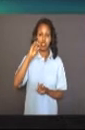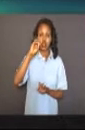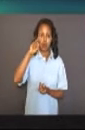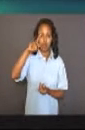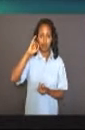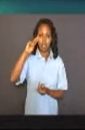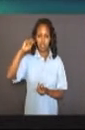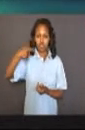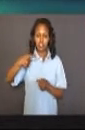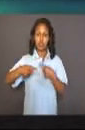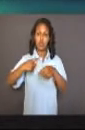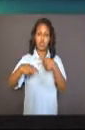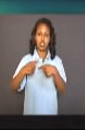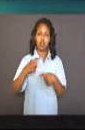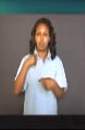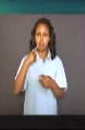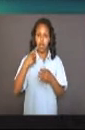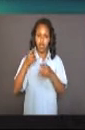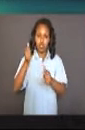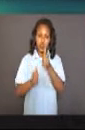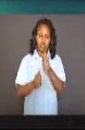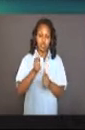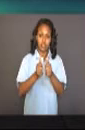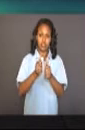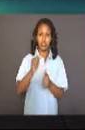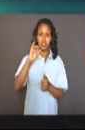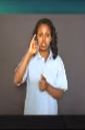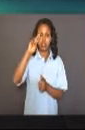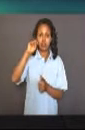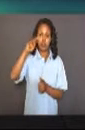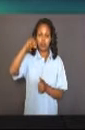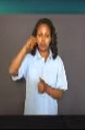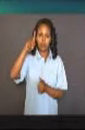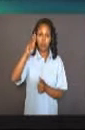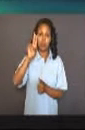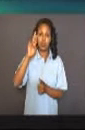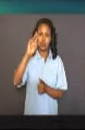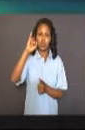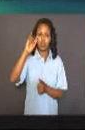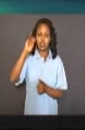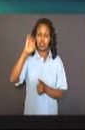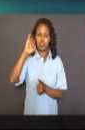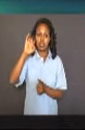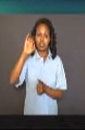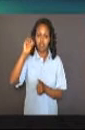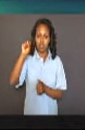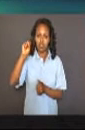the process by which impurities are introduced into